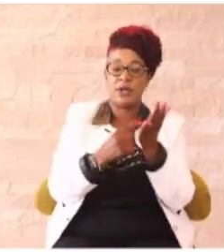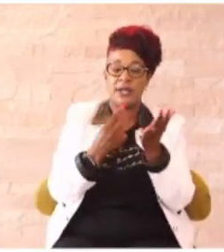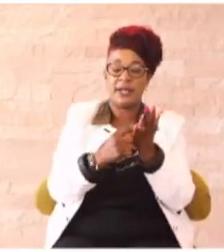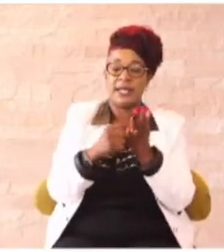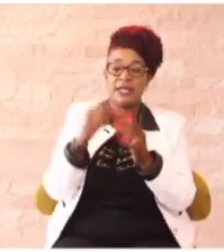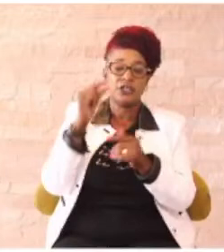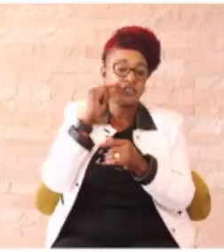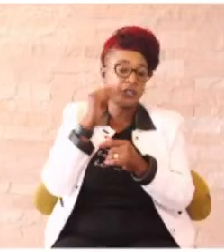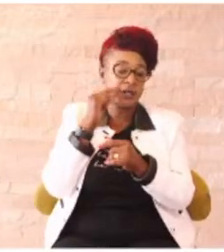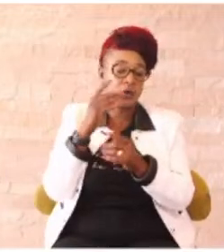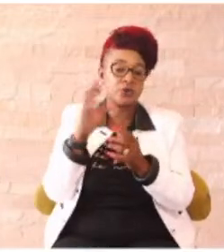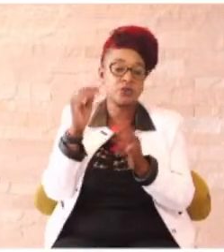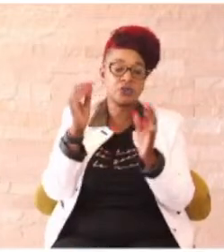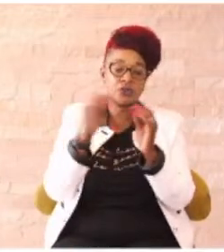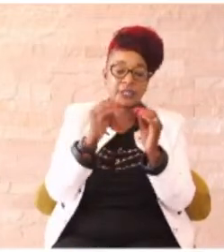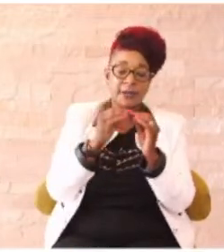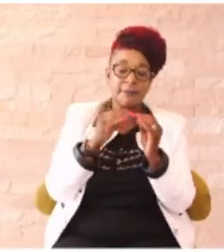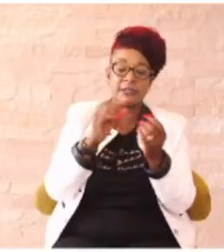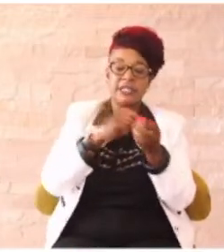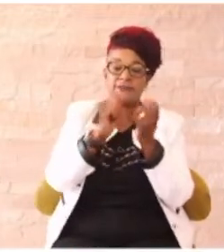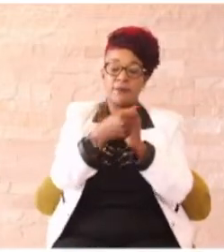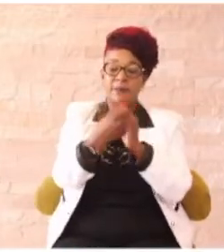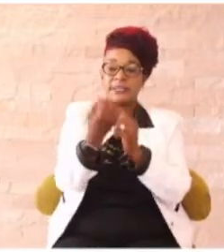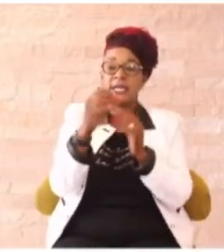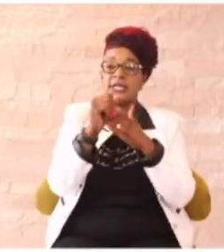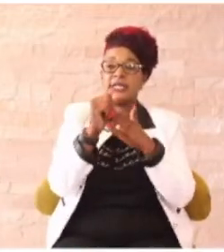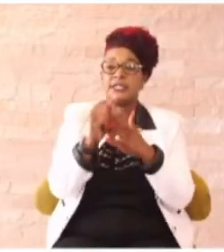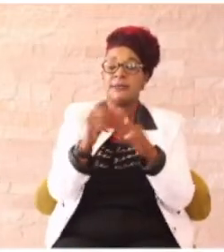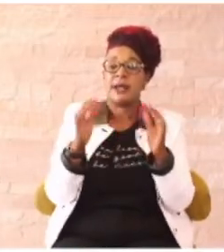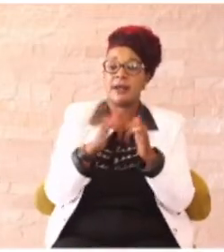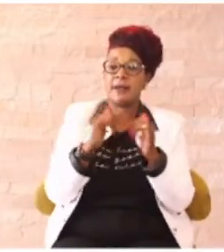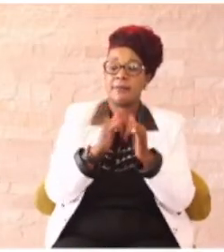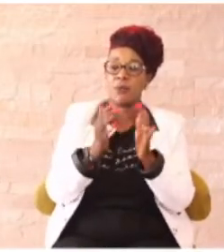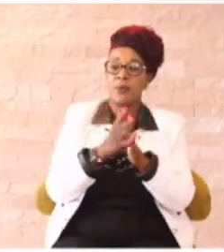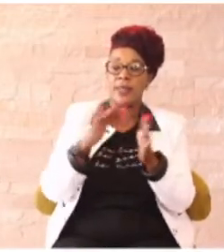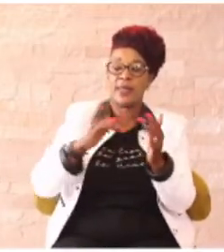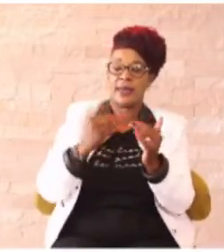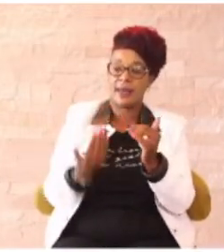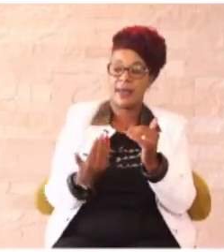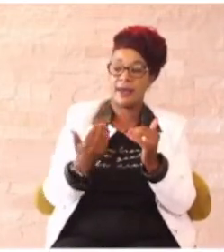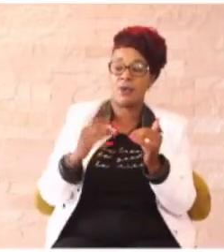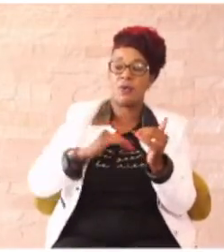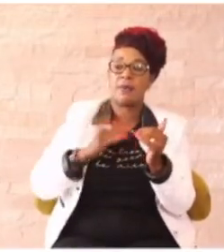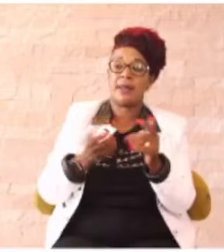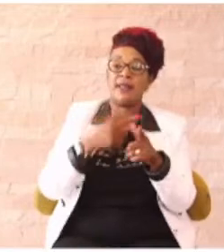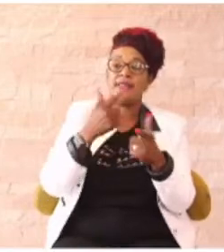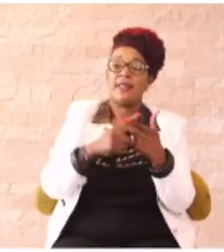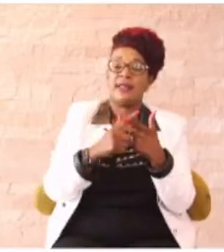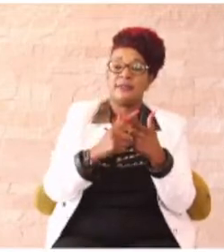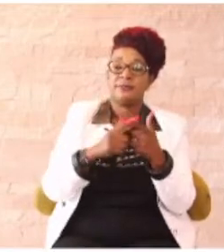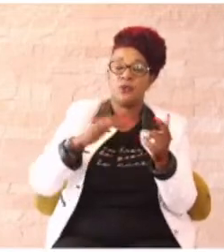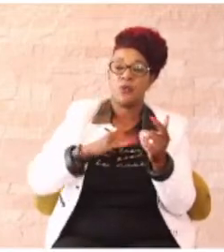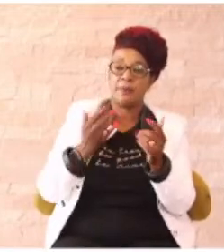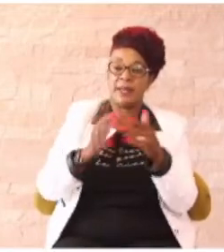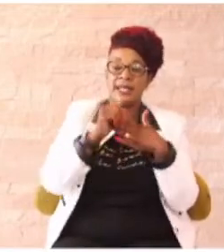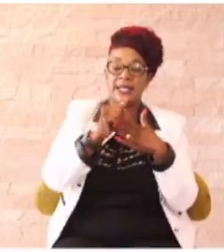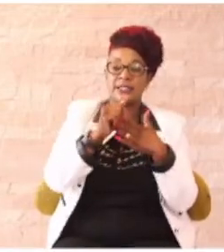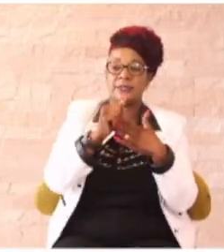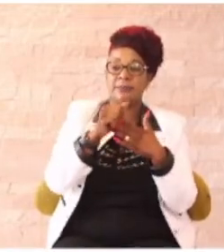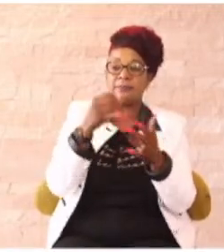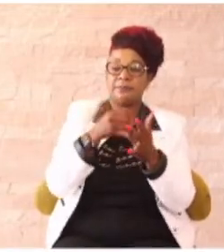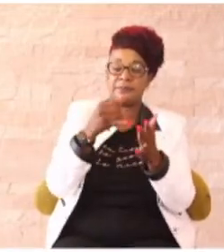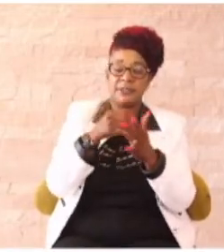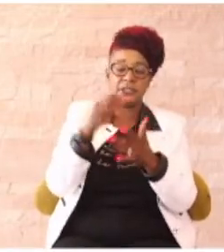Consortium, transformative leadership camps with the young women, and then the studies on women leadership, inclusion, and